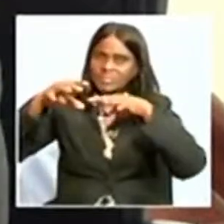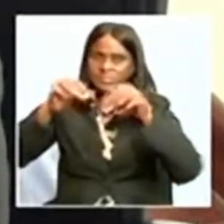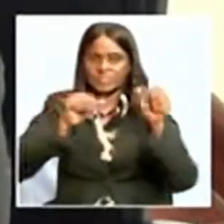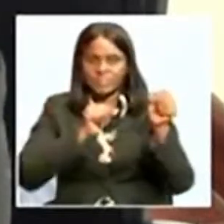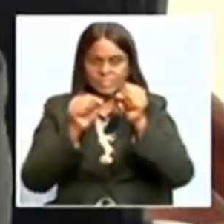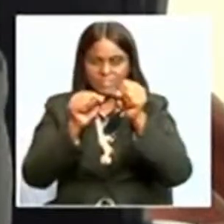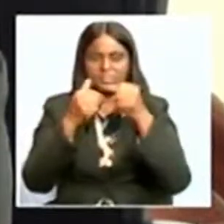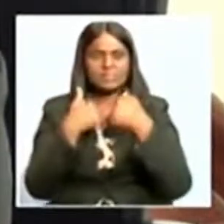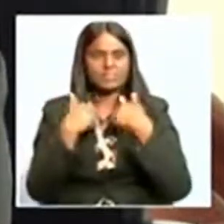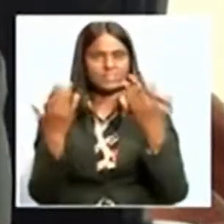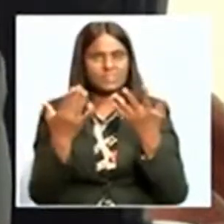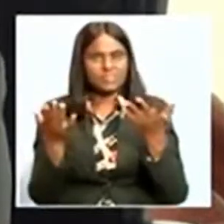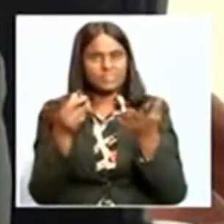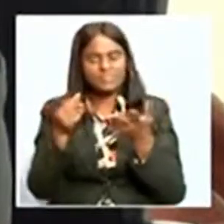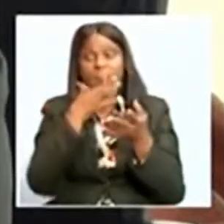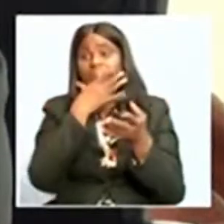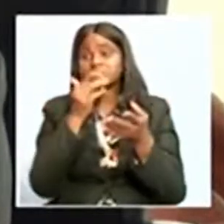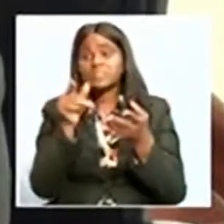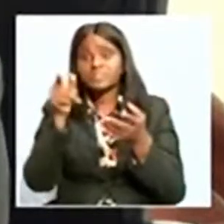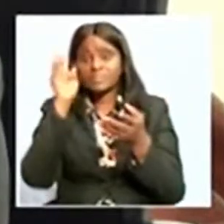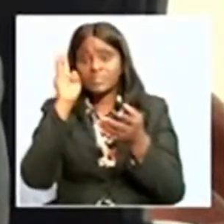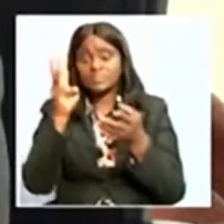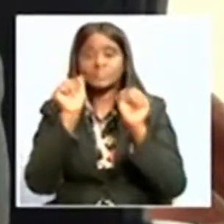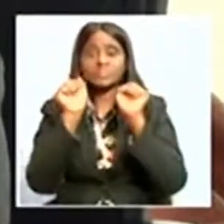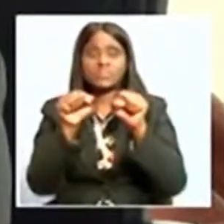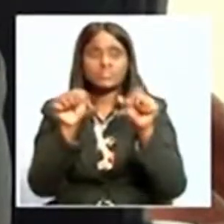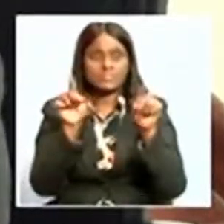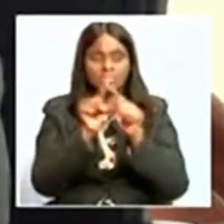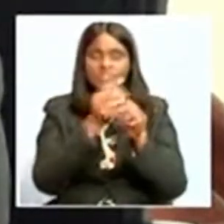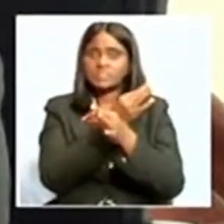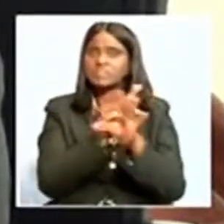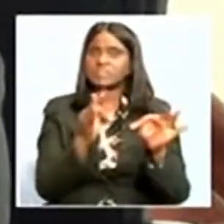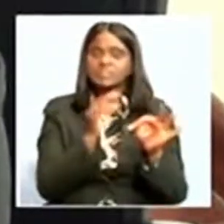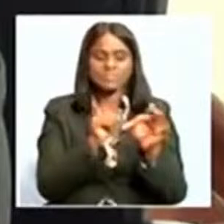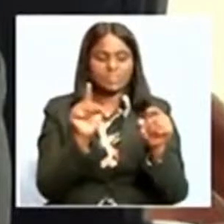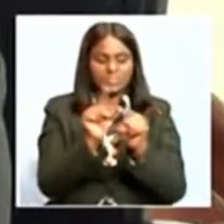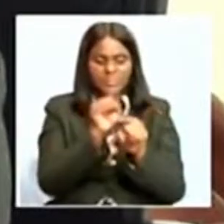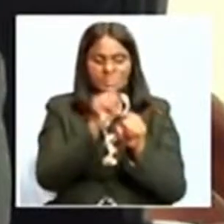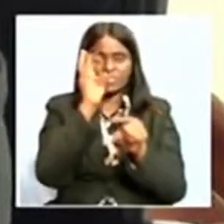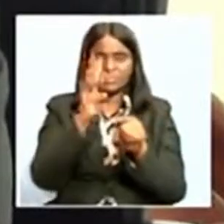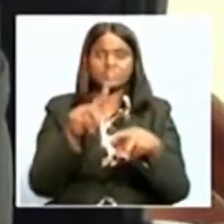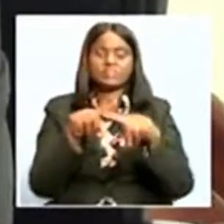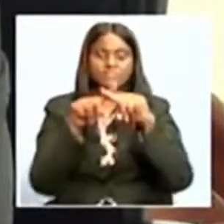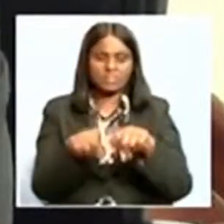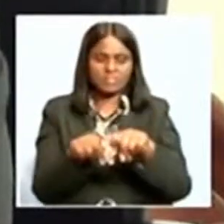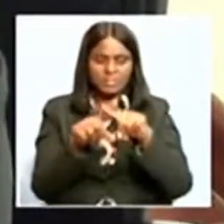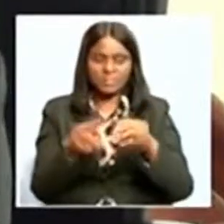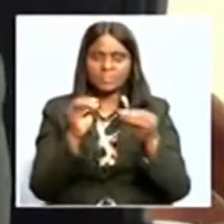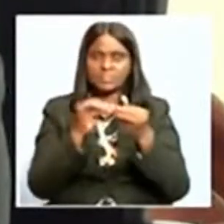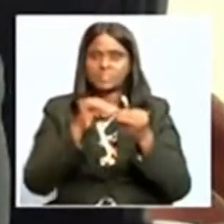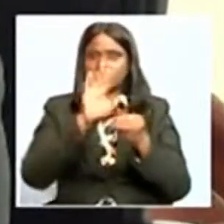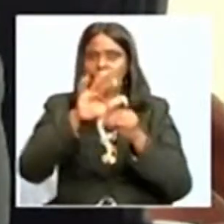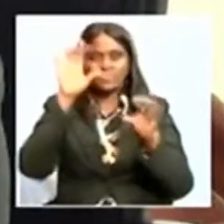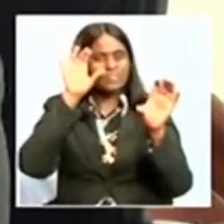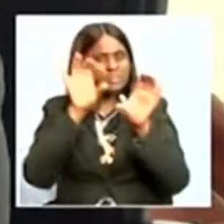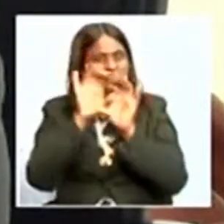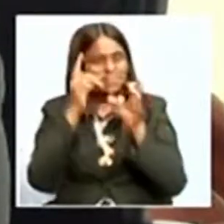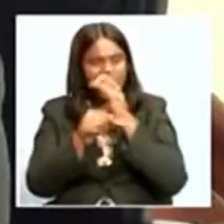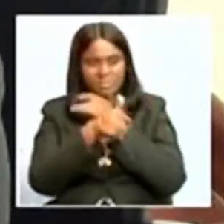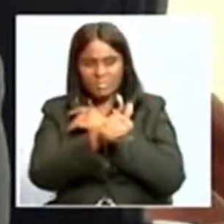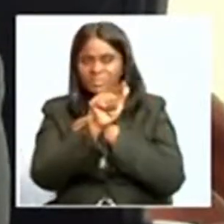system, the Commissioner would be able to exempt, and that would depend on the conditions that the